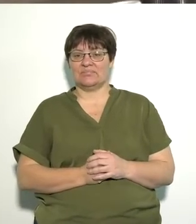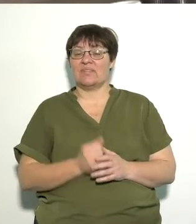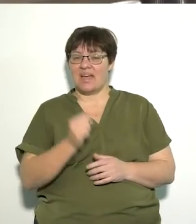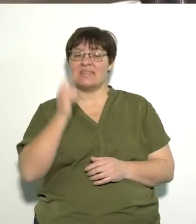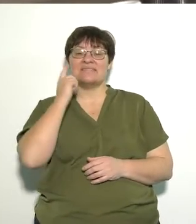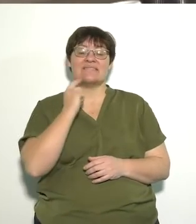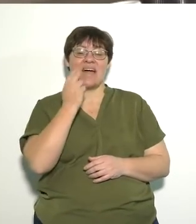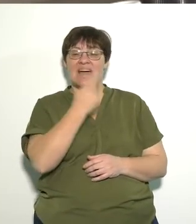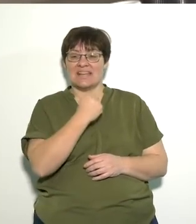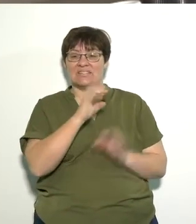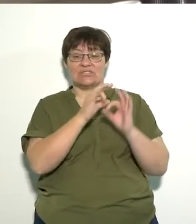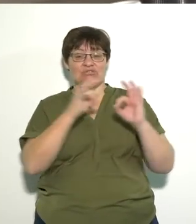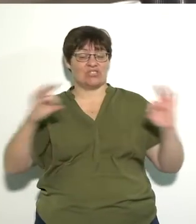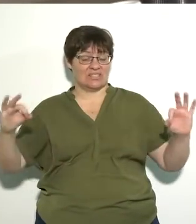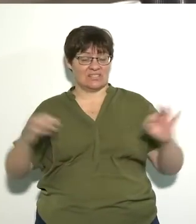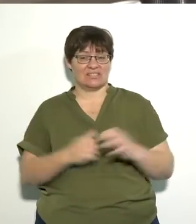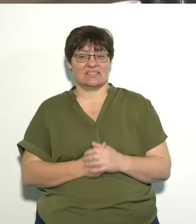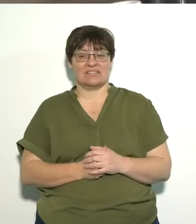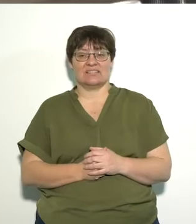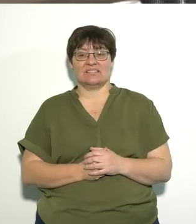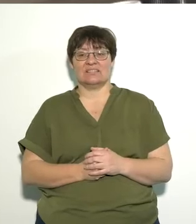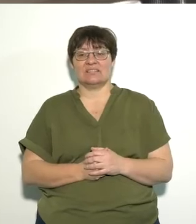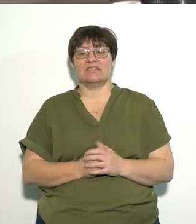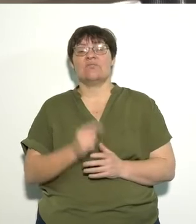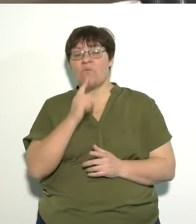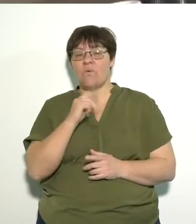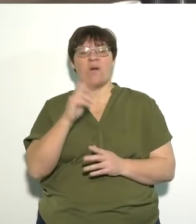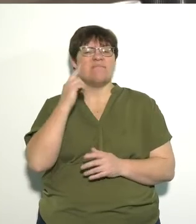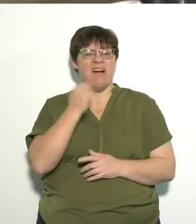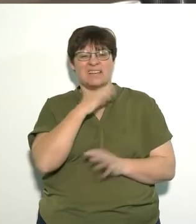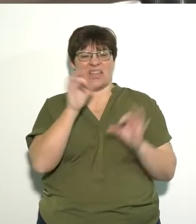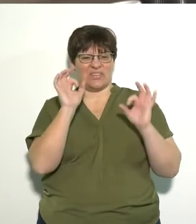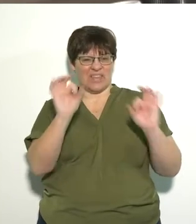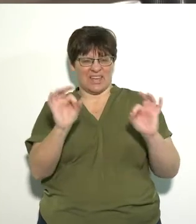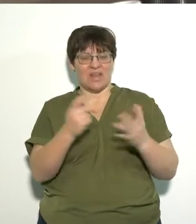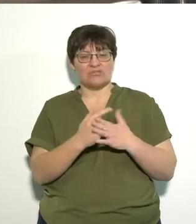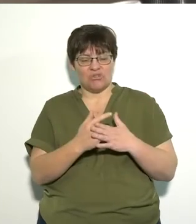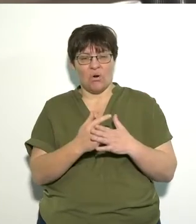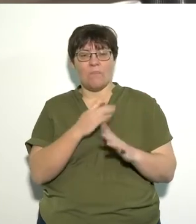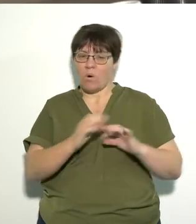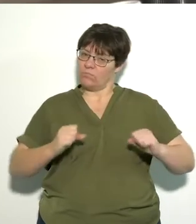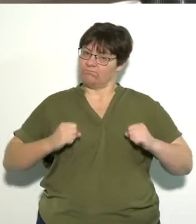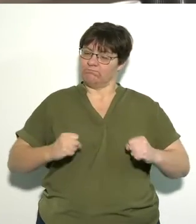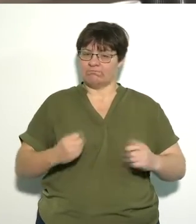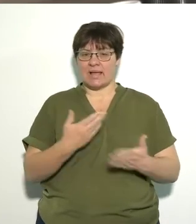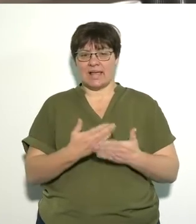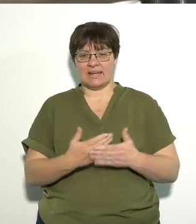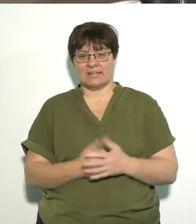nice piece of string. Like I said, use something that's nice and thick so your worm is rather sturdy.